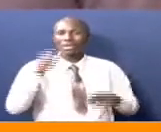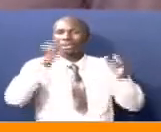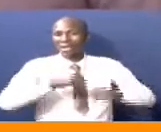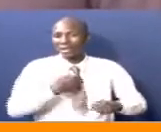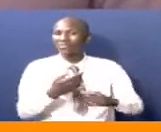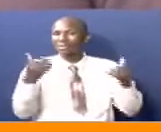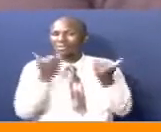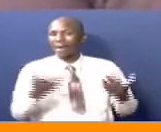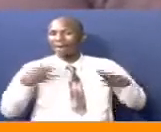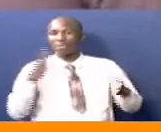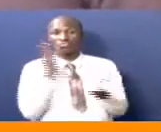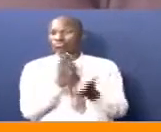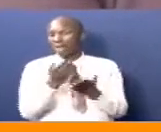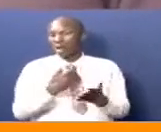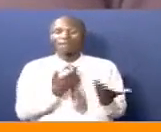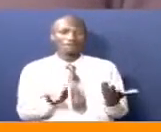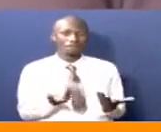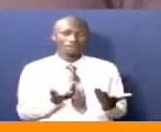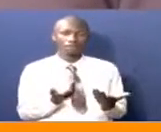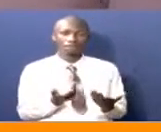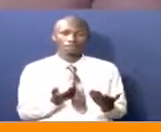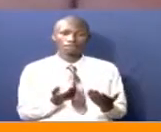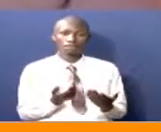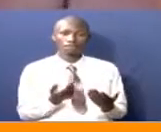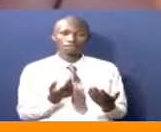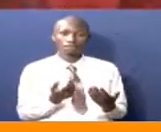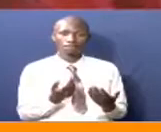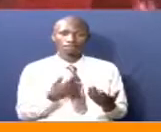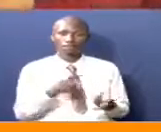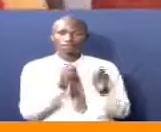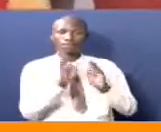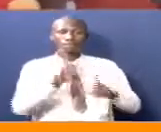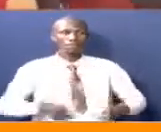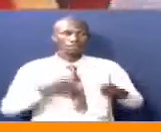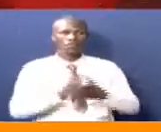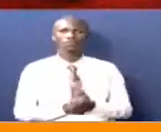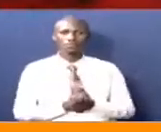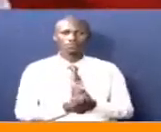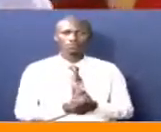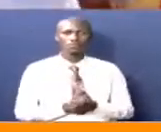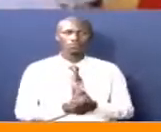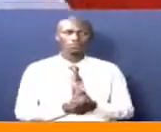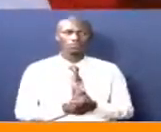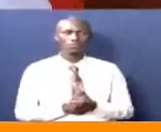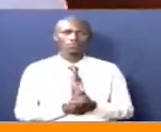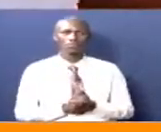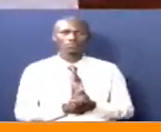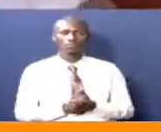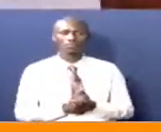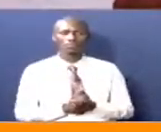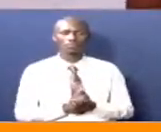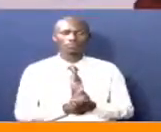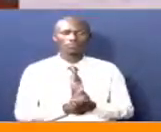of the young people actually tell us what they learned and how it transformed their lives. Kumavaa skulu ni wakabingo, ulawi wa dini ya Nzamba ni